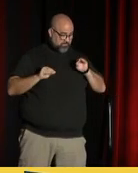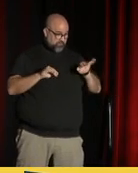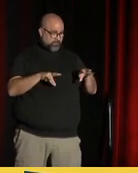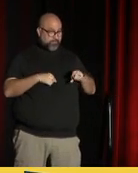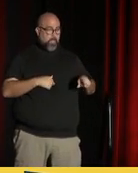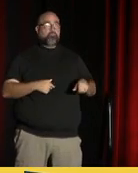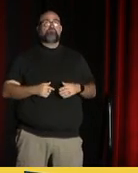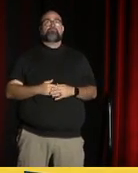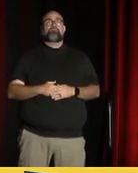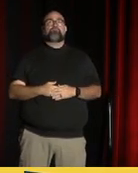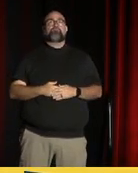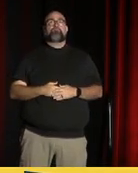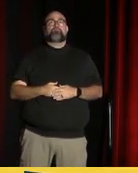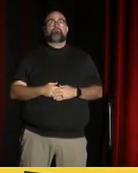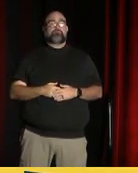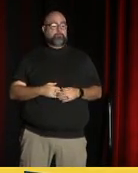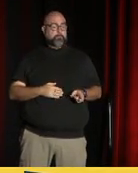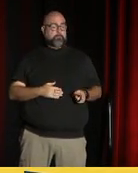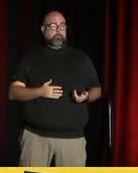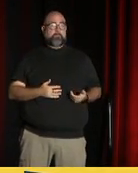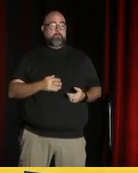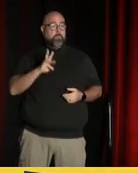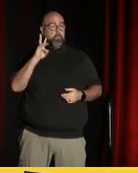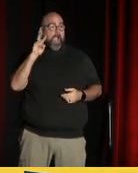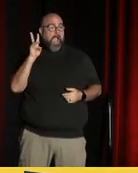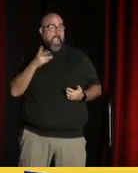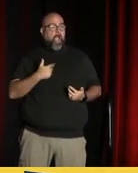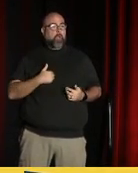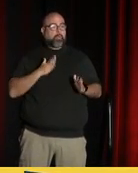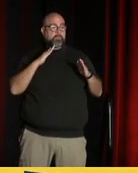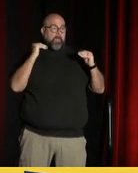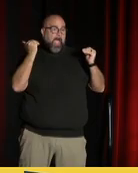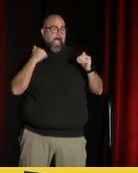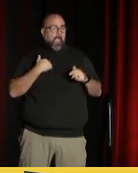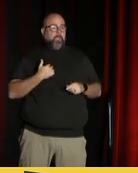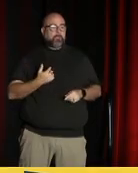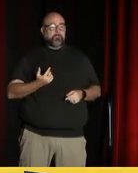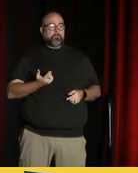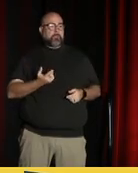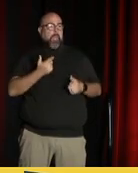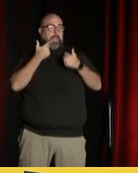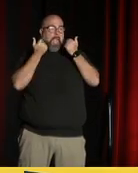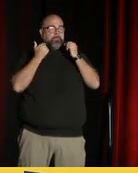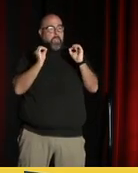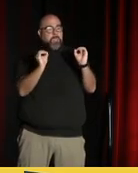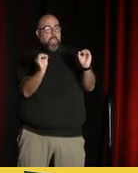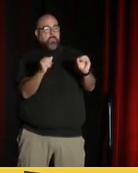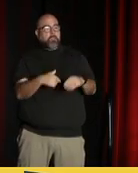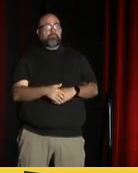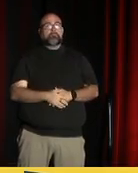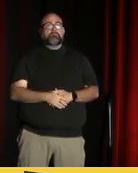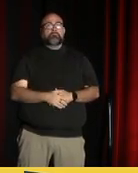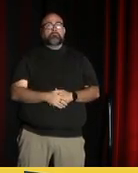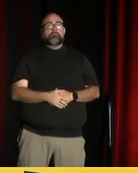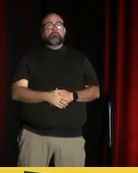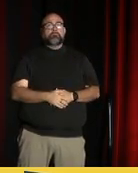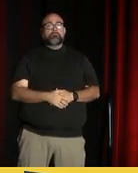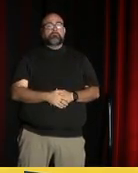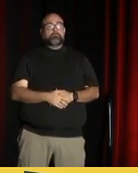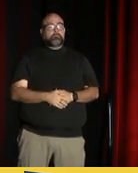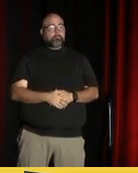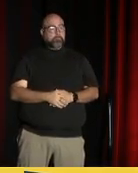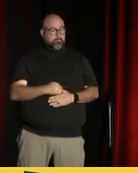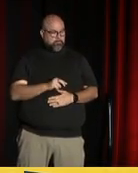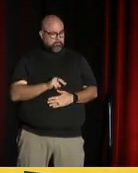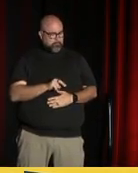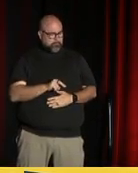nothing. Thomas doesn't go, wow. He doesn't smile. He doesn't laugh. Thomas just looks at me.